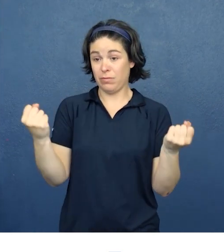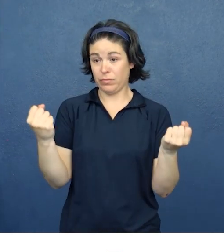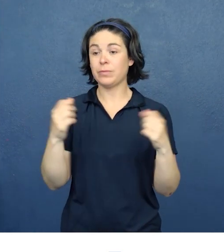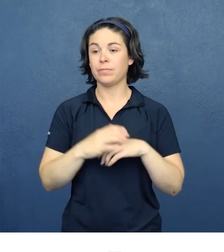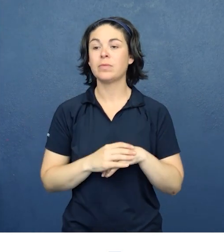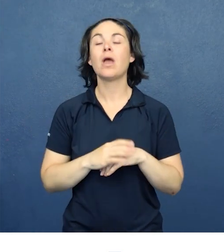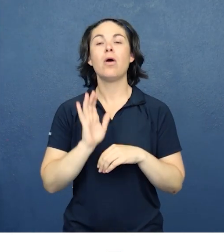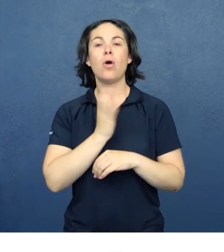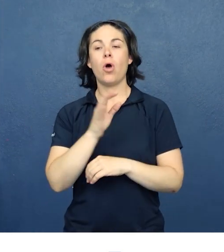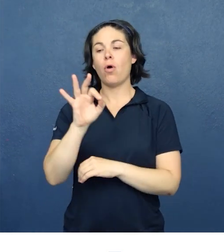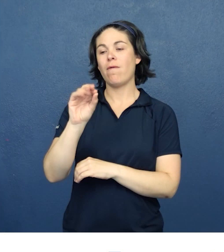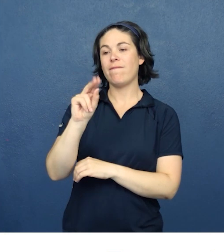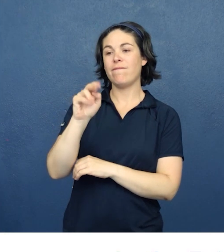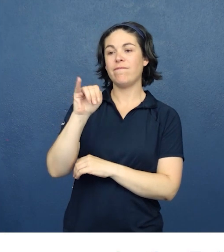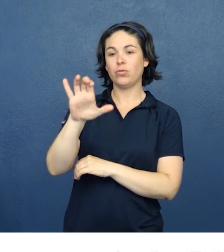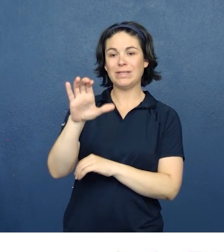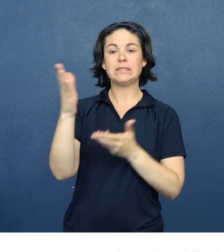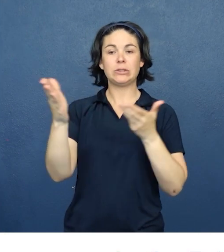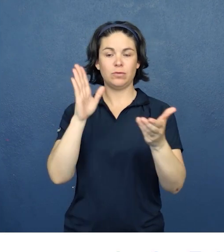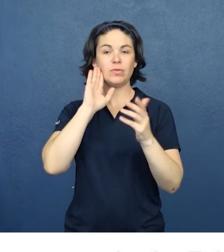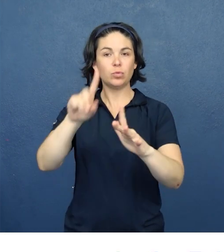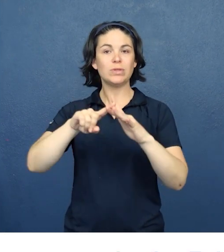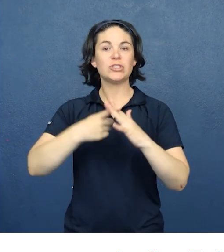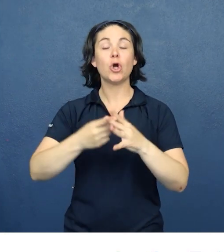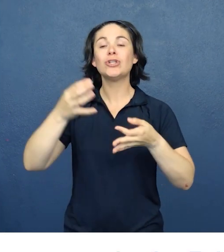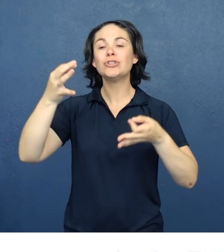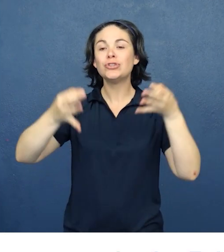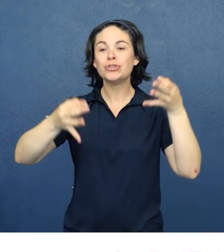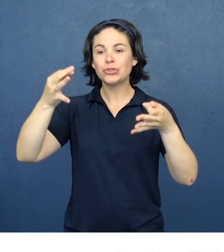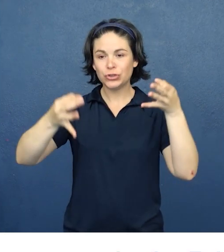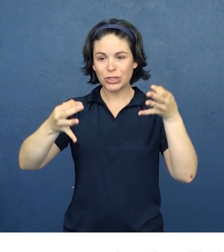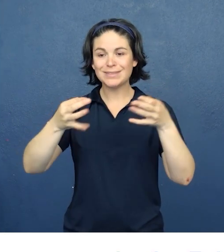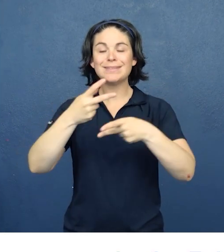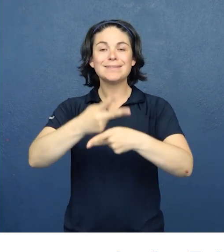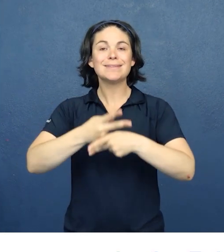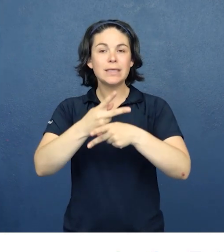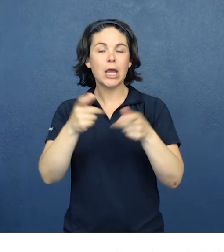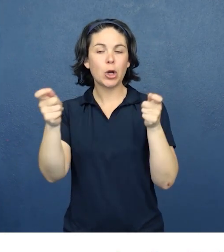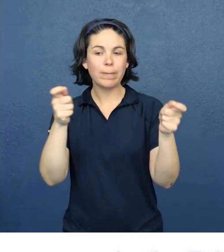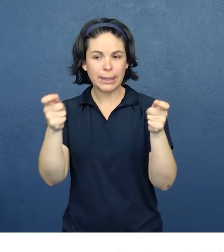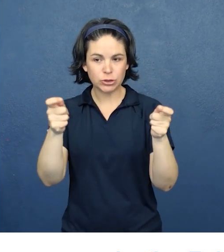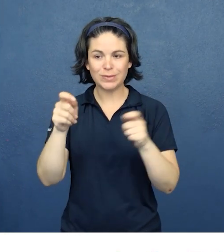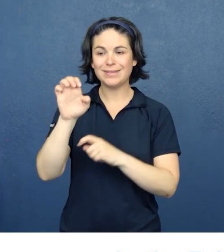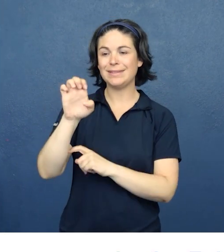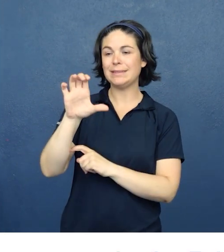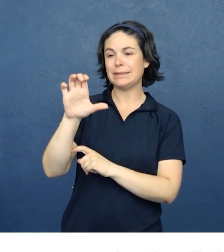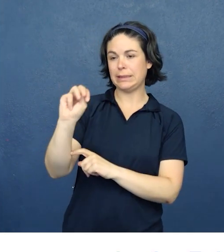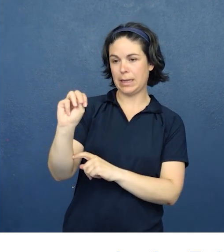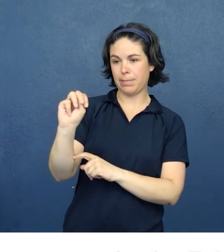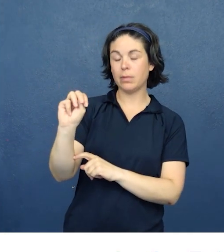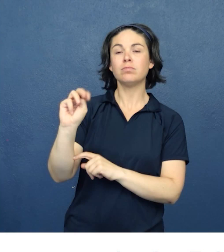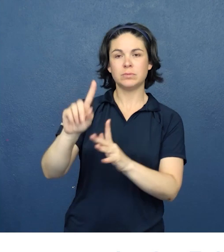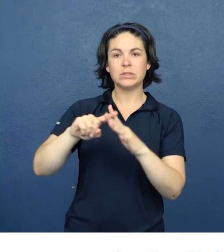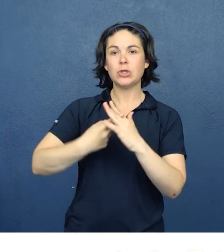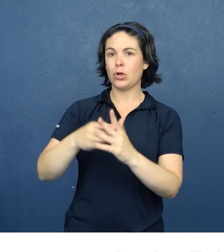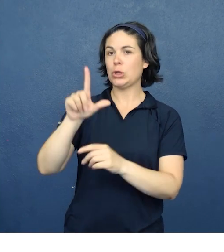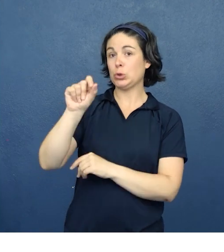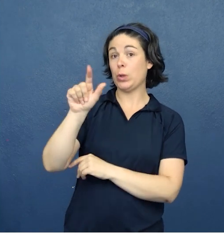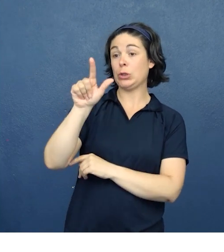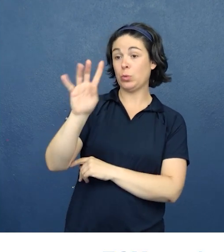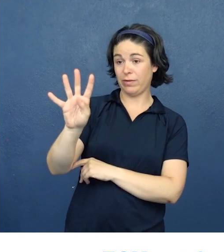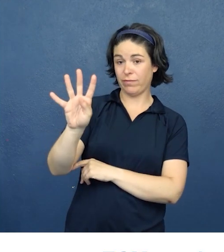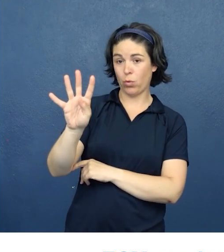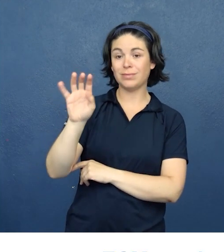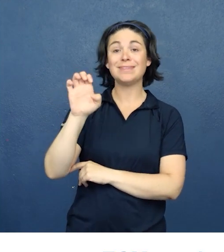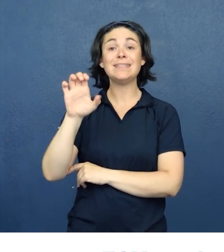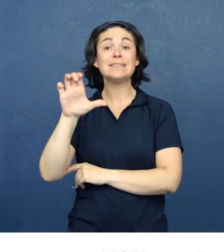forensic services will launch Justice Enhanced Care Management, also known as ECM teams, in 2024.